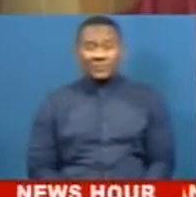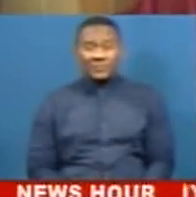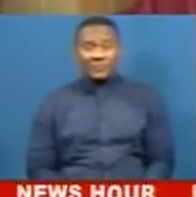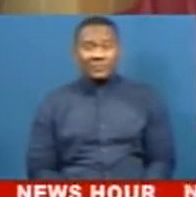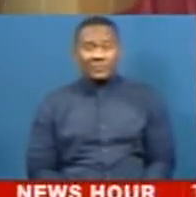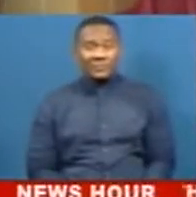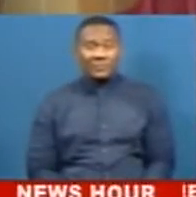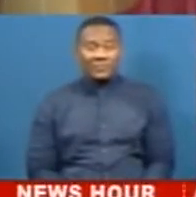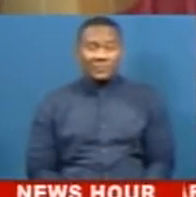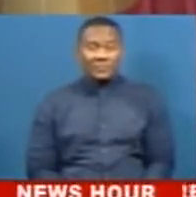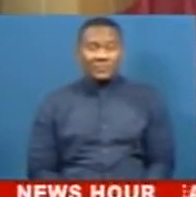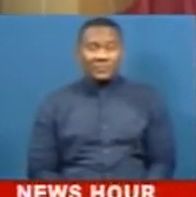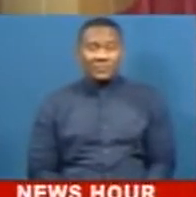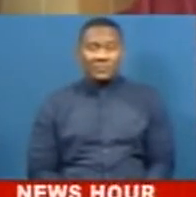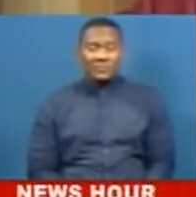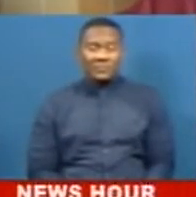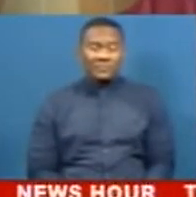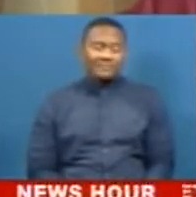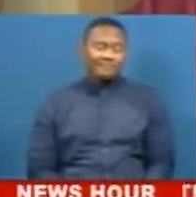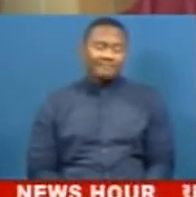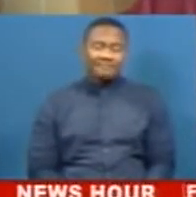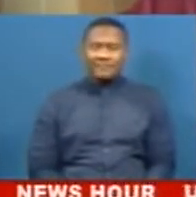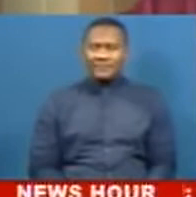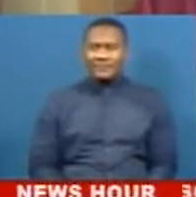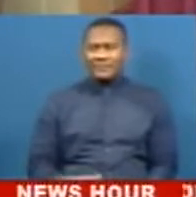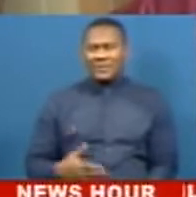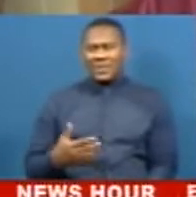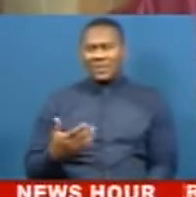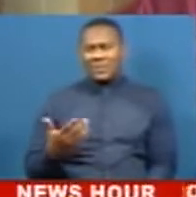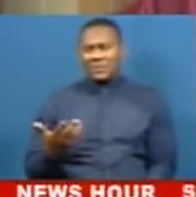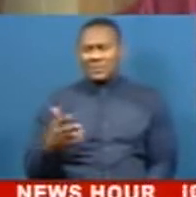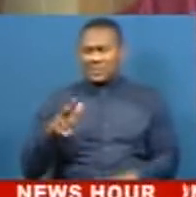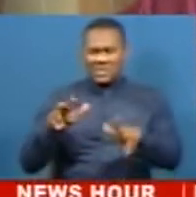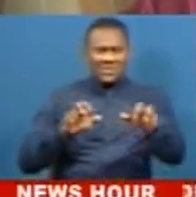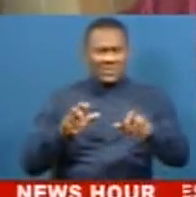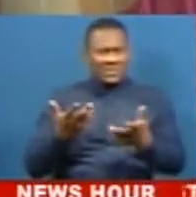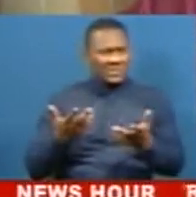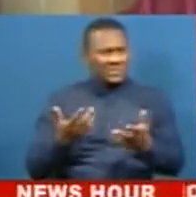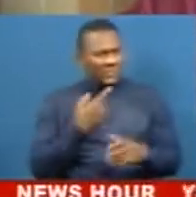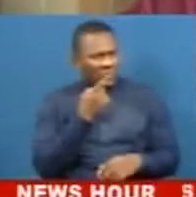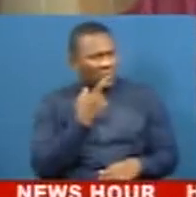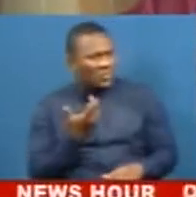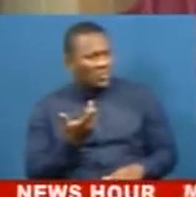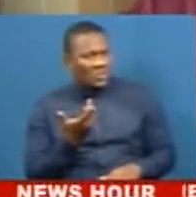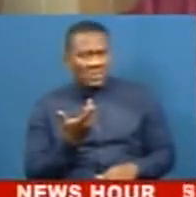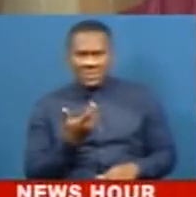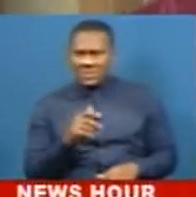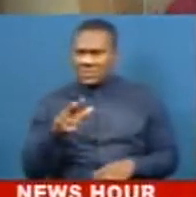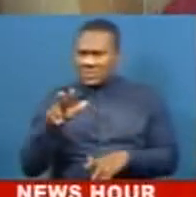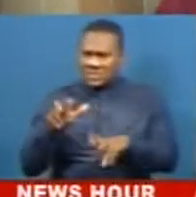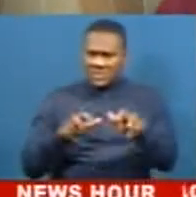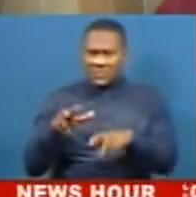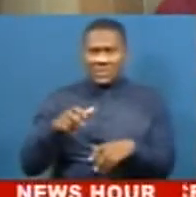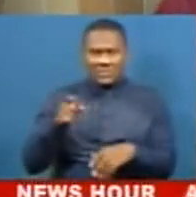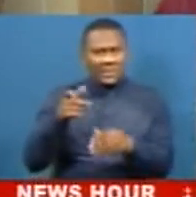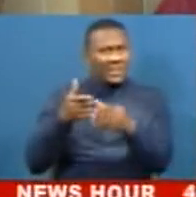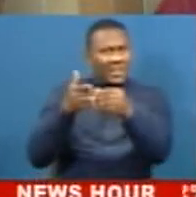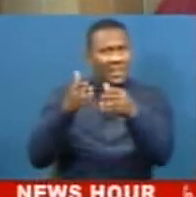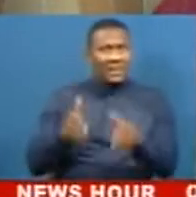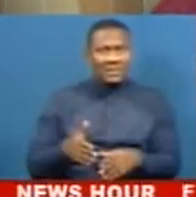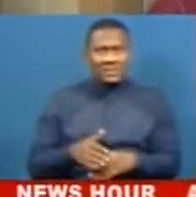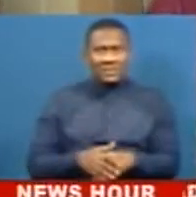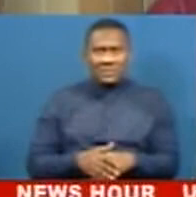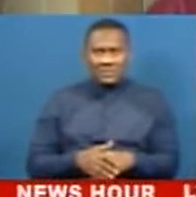Ghana chapter. My brother, it is selfishness. From who? From, I'll mention them. Selfishness. From people